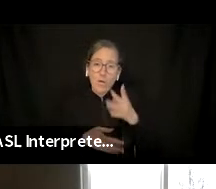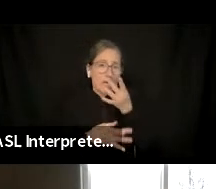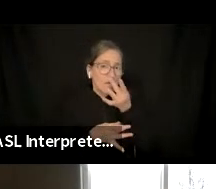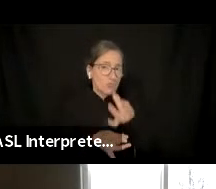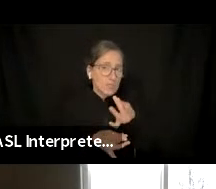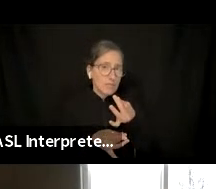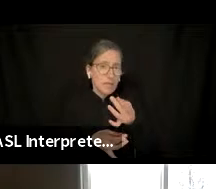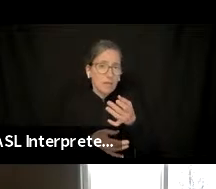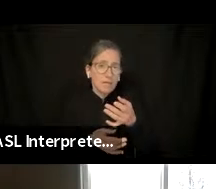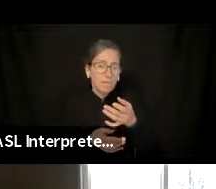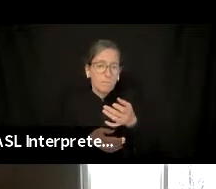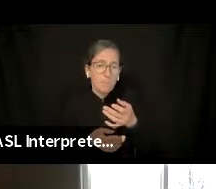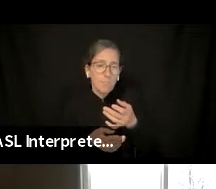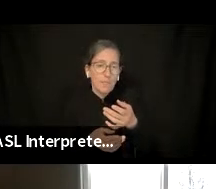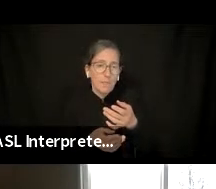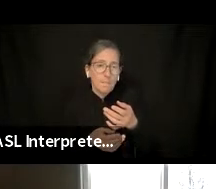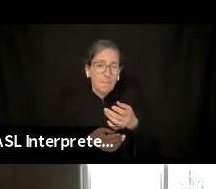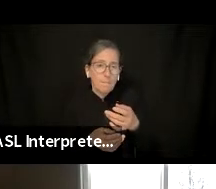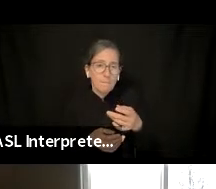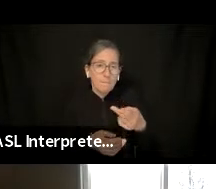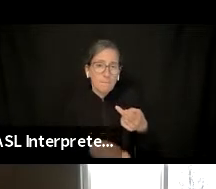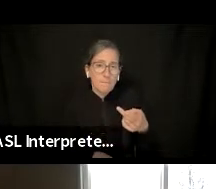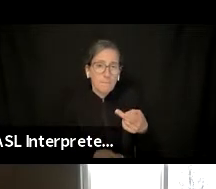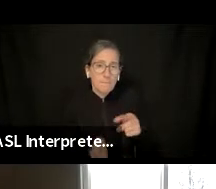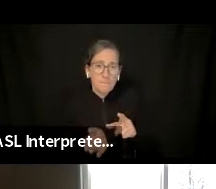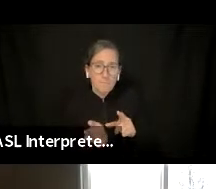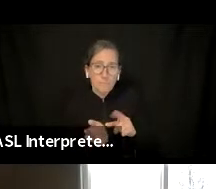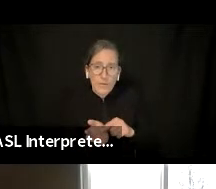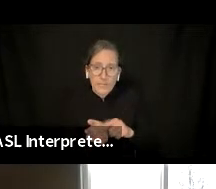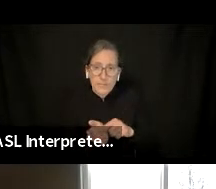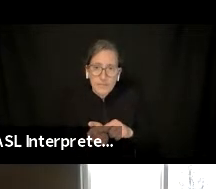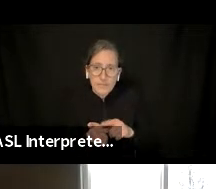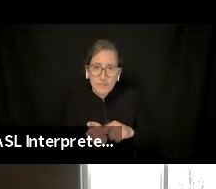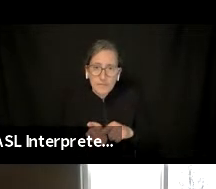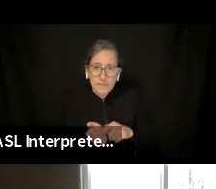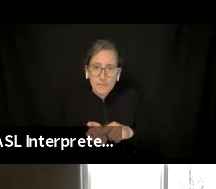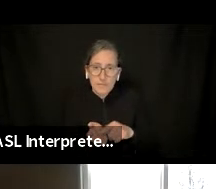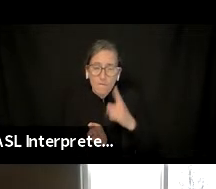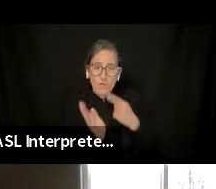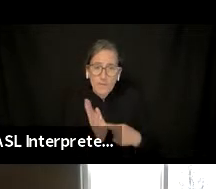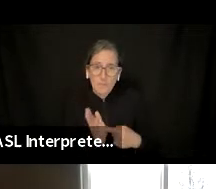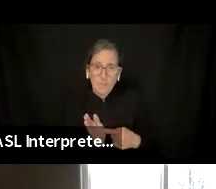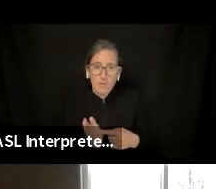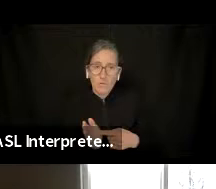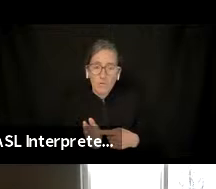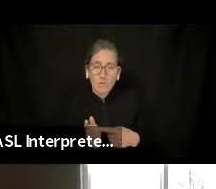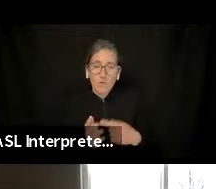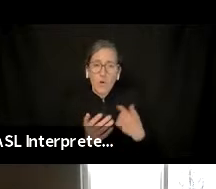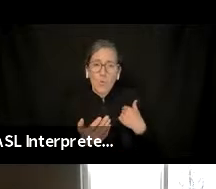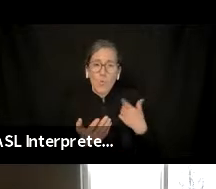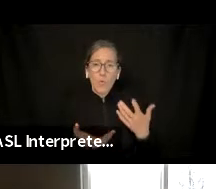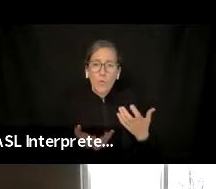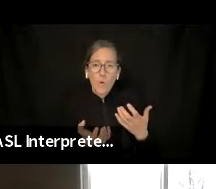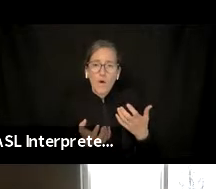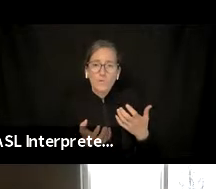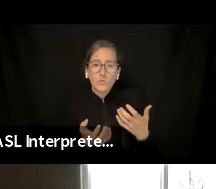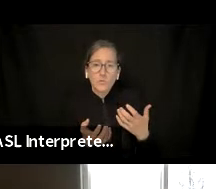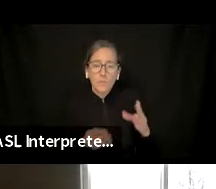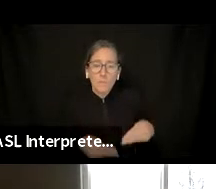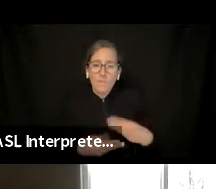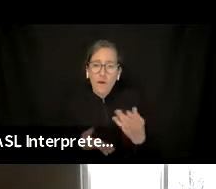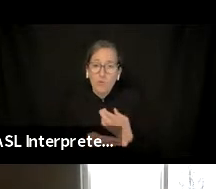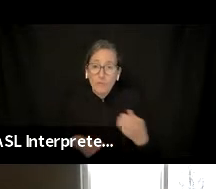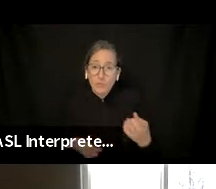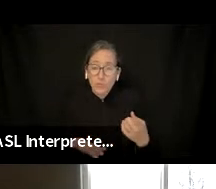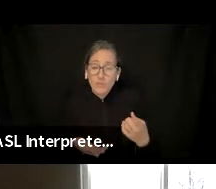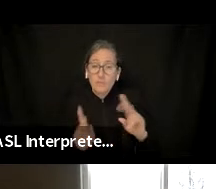as we're building these resources for people to come to basically plug people into it. I also think that